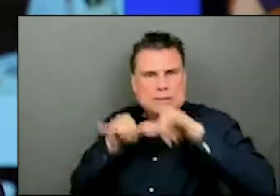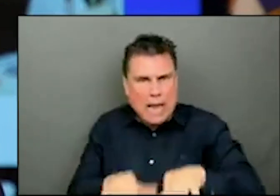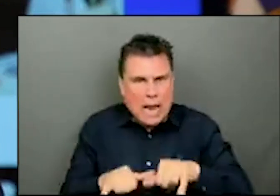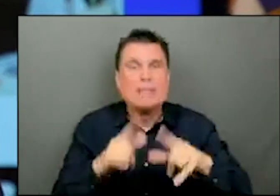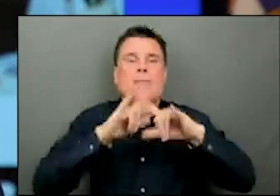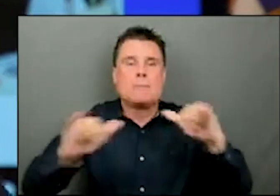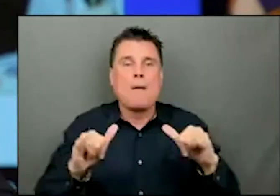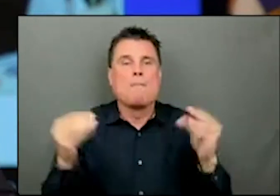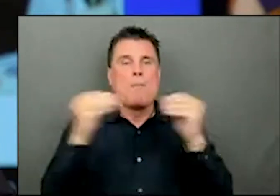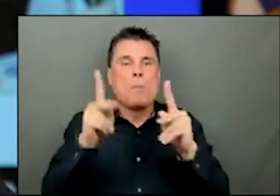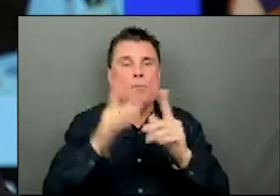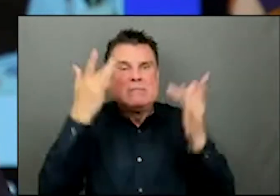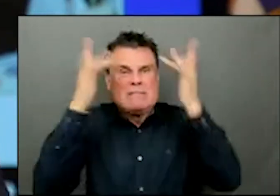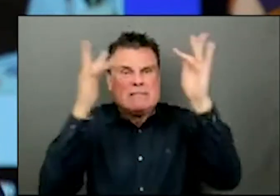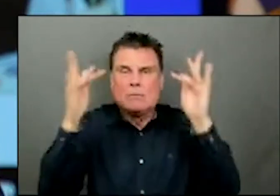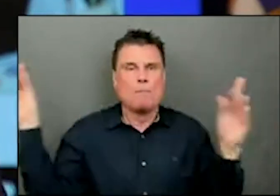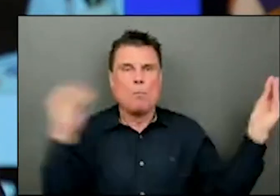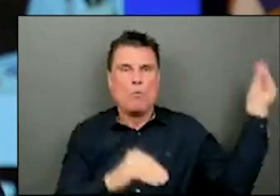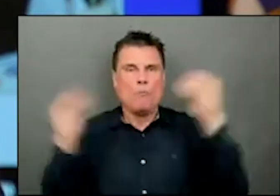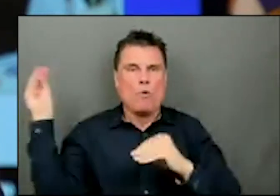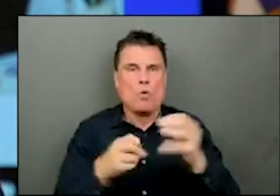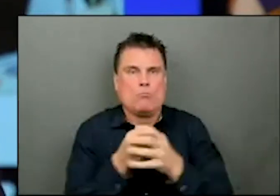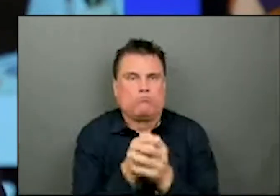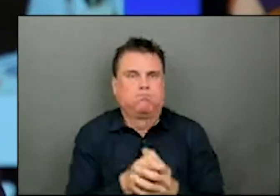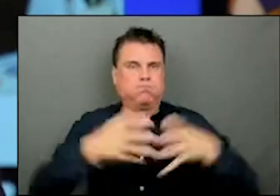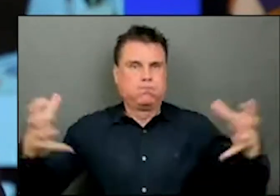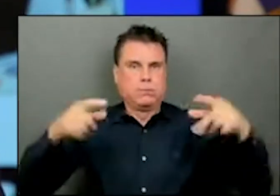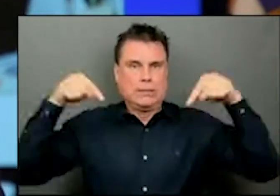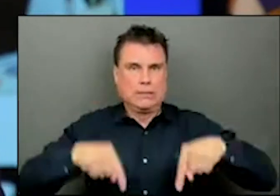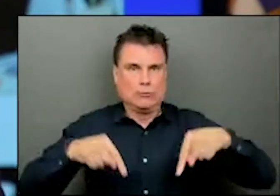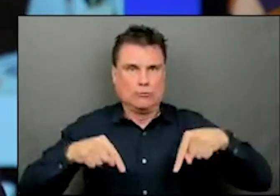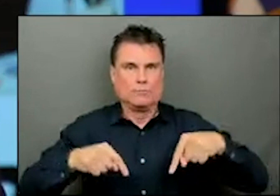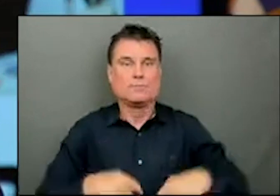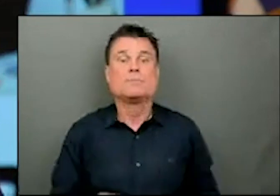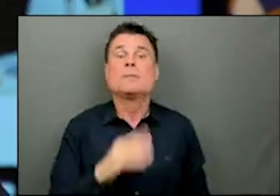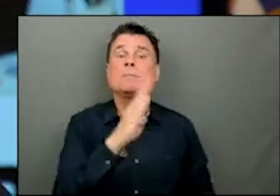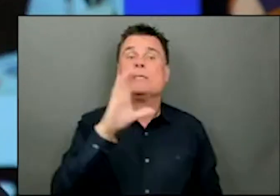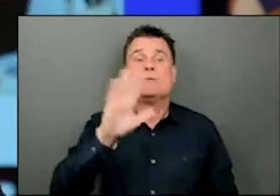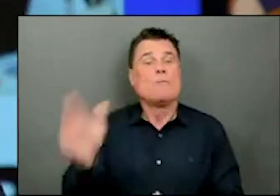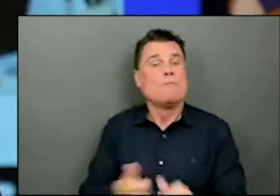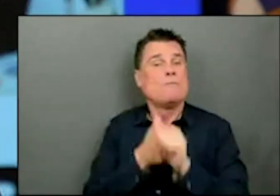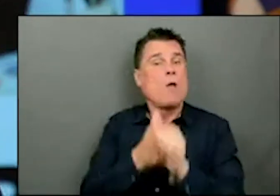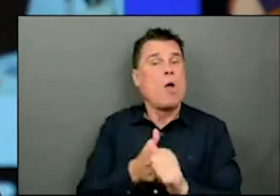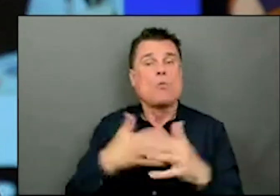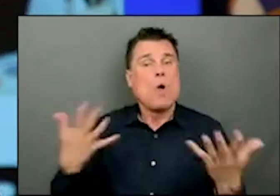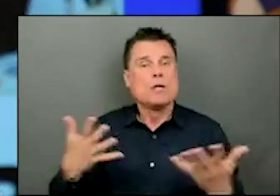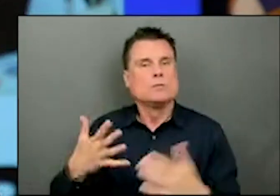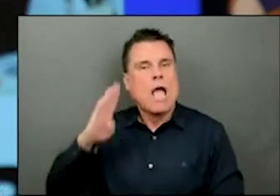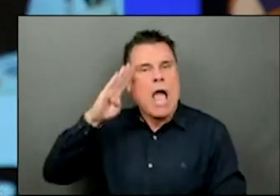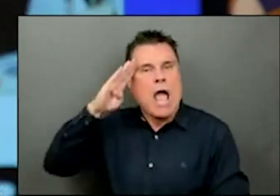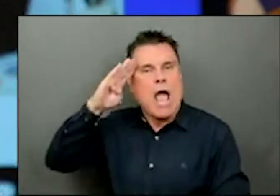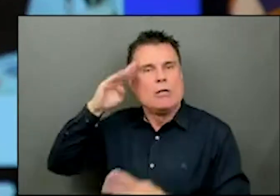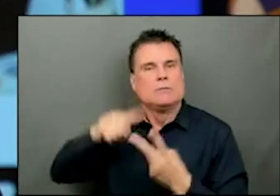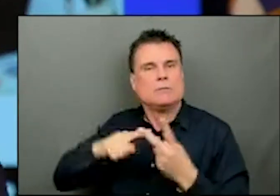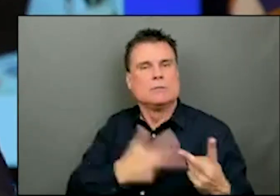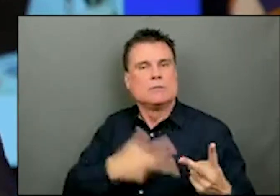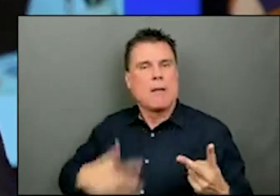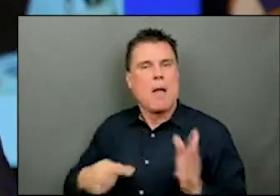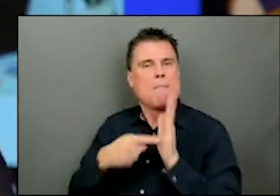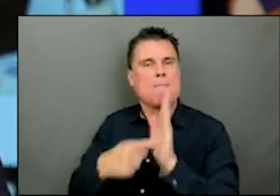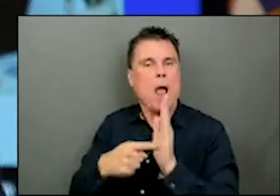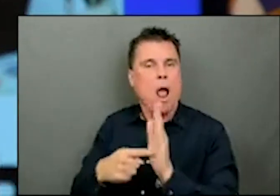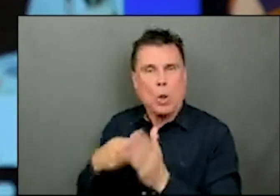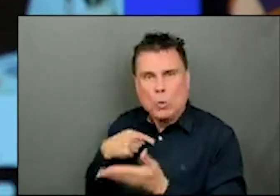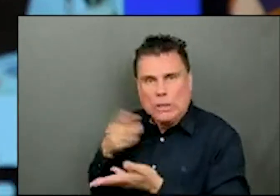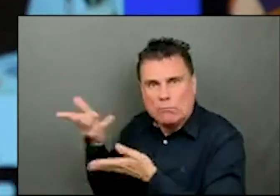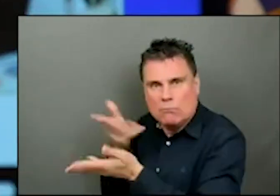ahead. InBC is fashioned after the Irish and Danish model. We consulted widely internationally, and